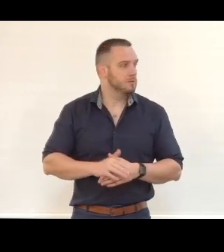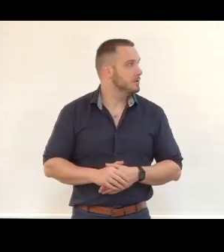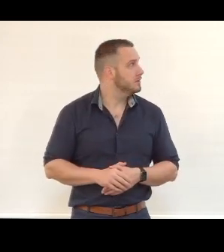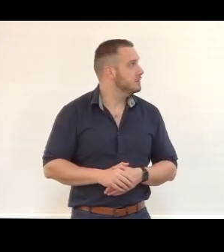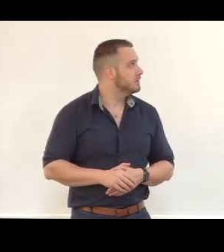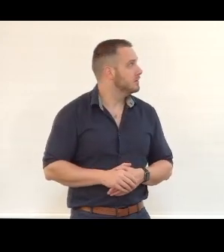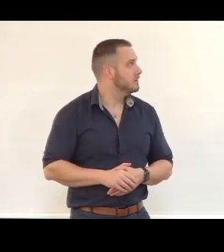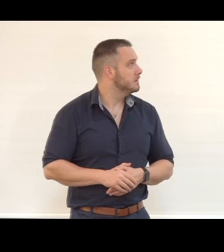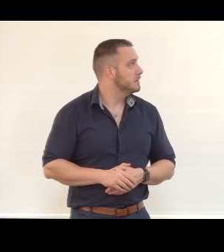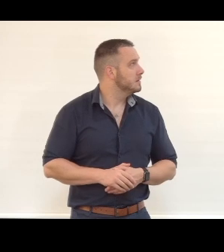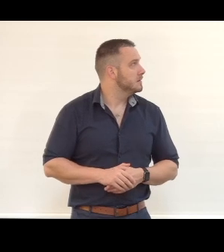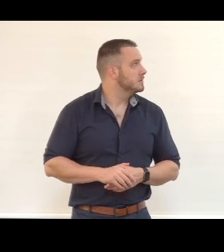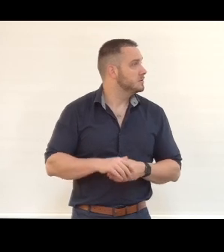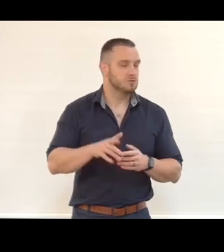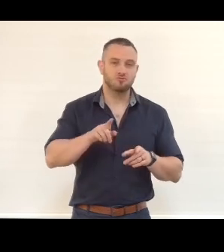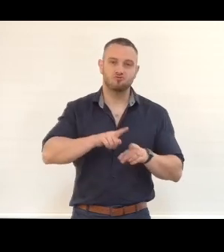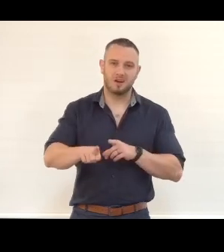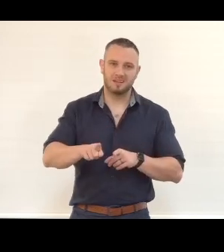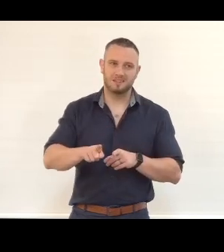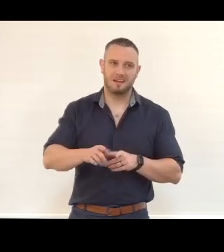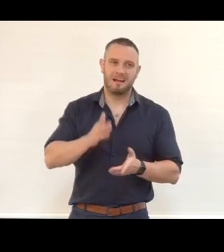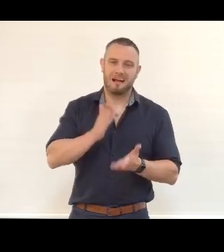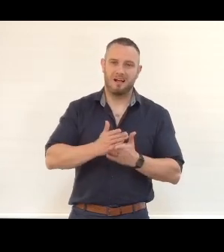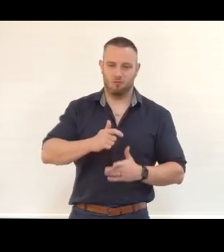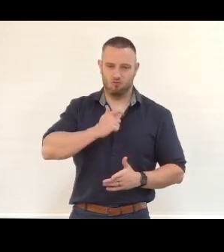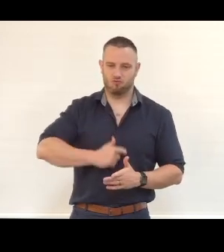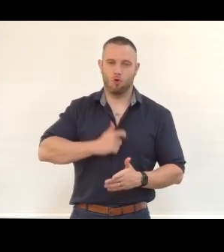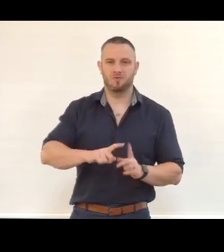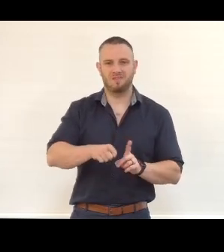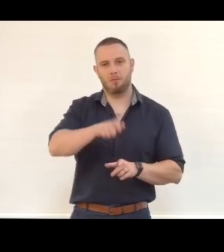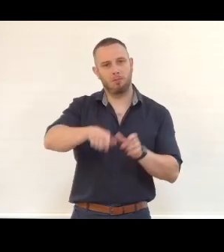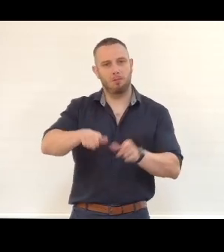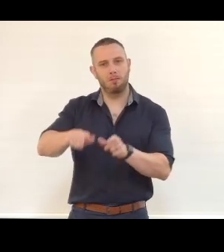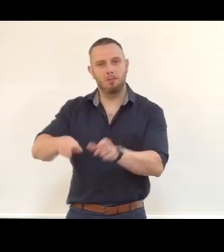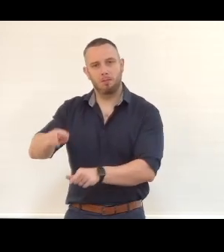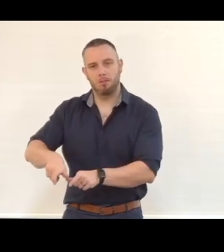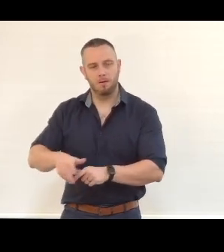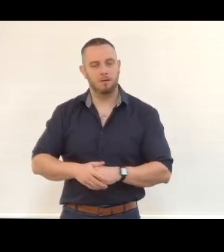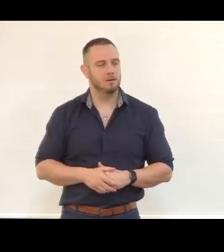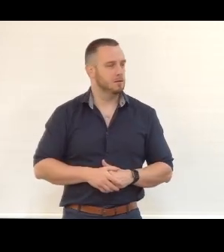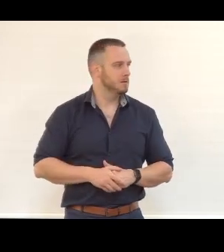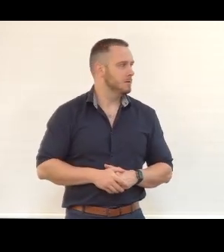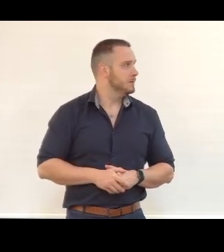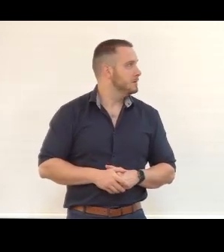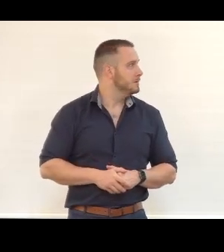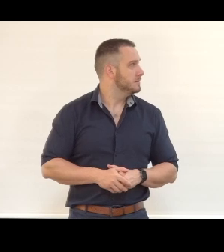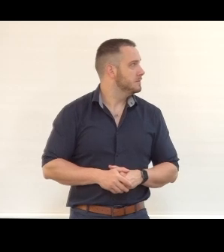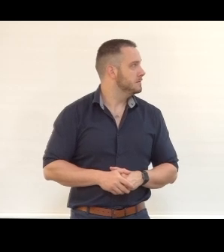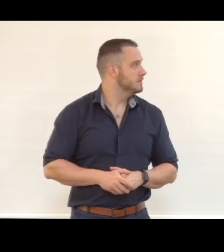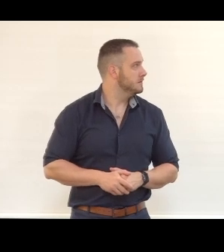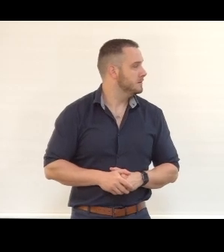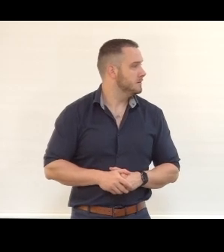defined crew roles, we always try to have crews that were as mixed as possible, so gender-wise, age-wise,